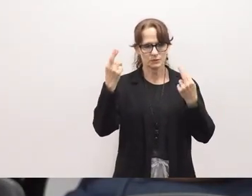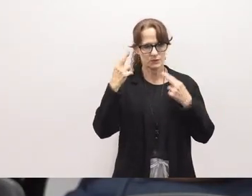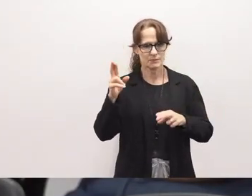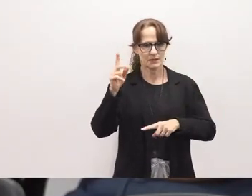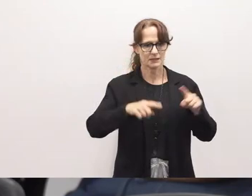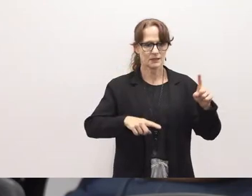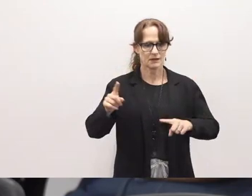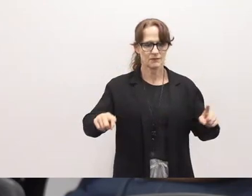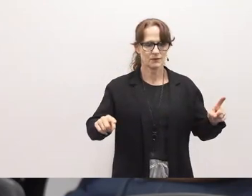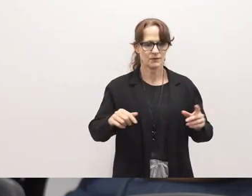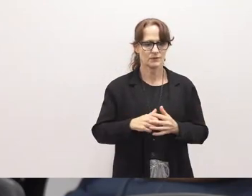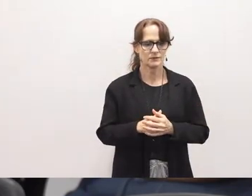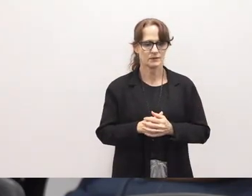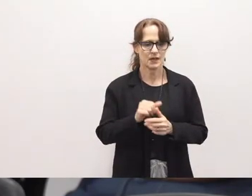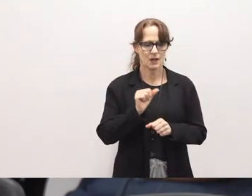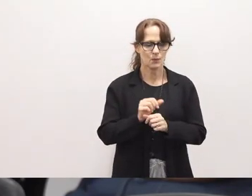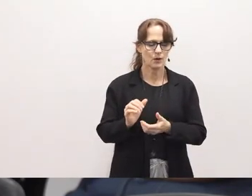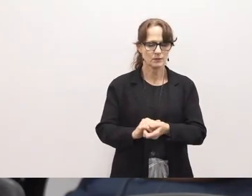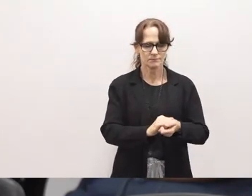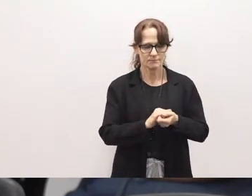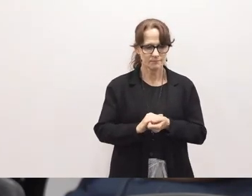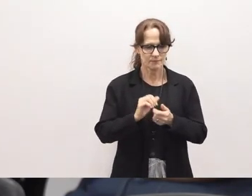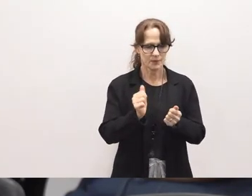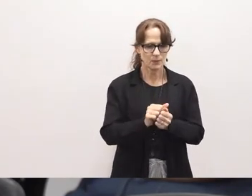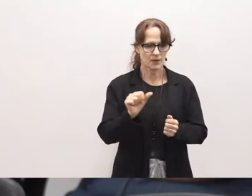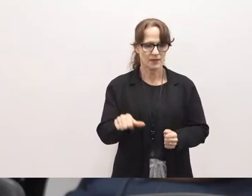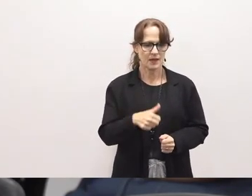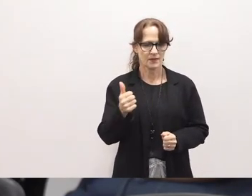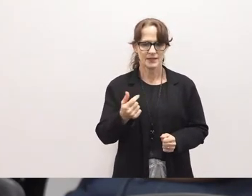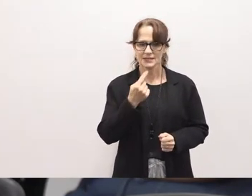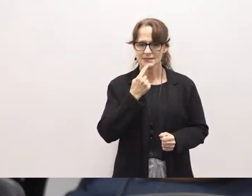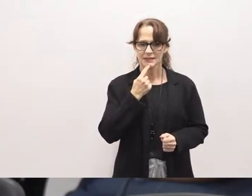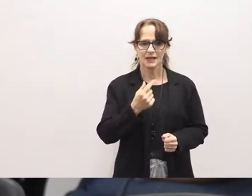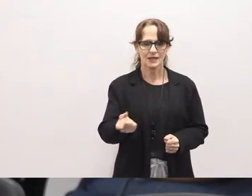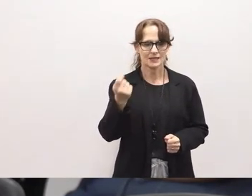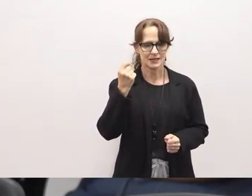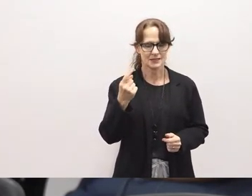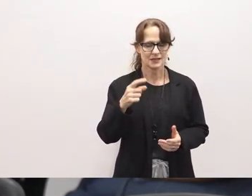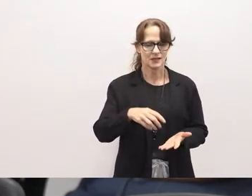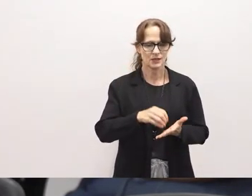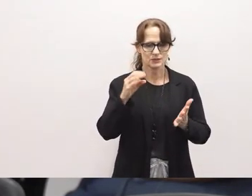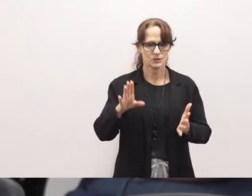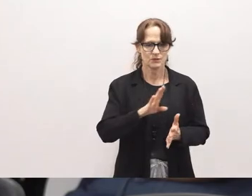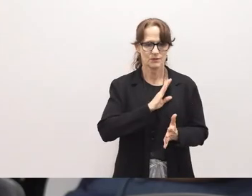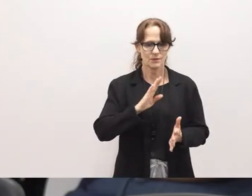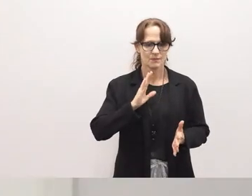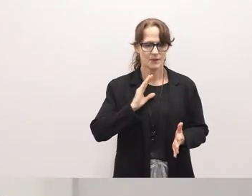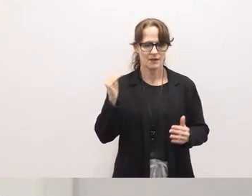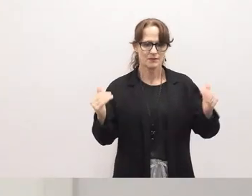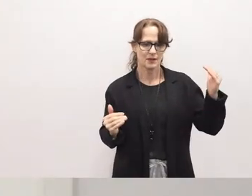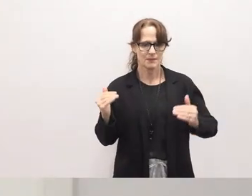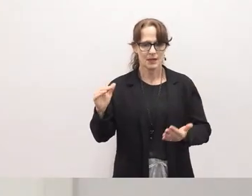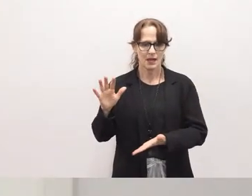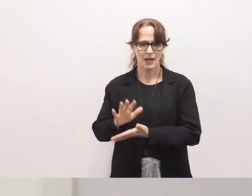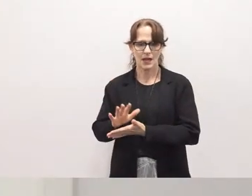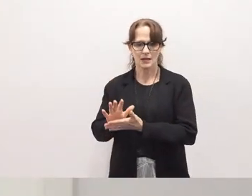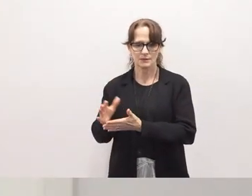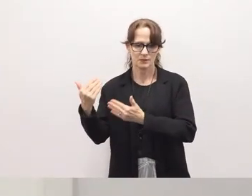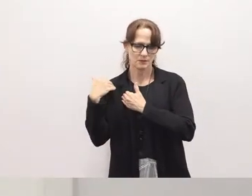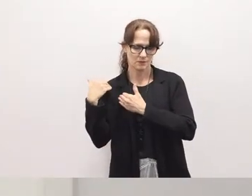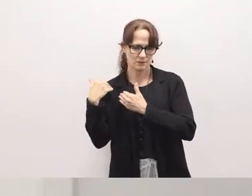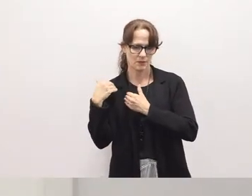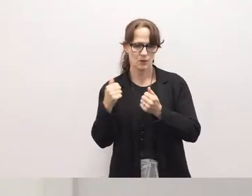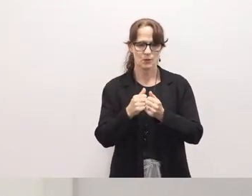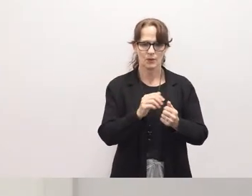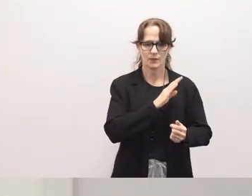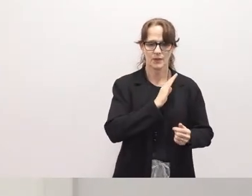diverse perspectives, and work collaboratively with others. She said, "I understand that student board members often have to balance their academic responsibilities